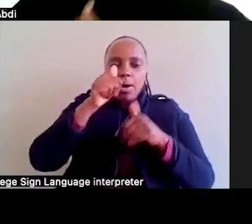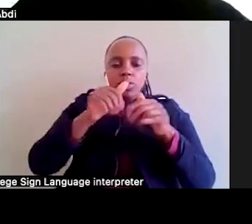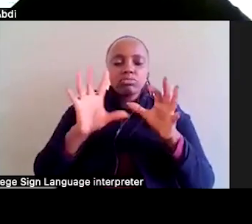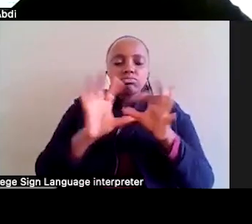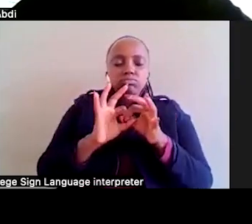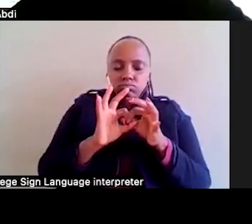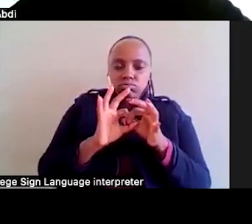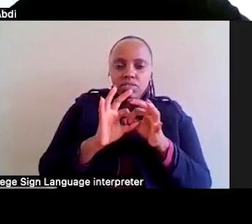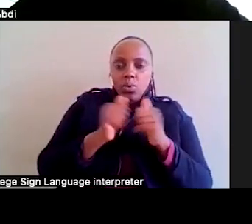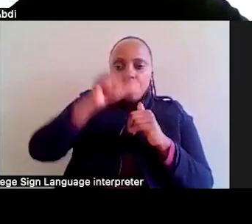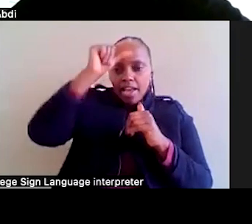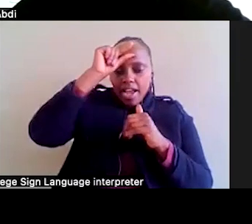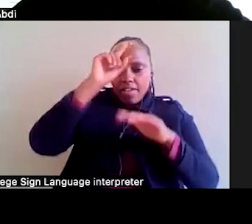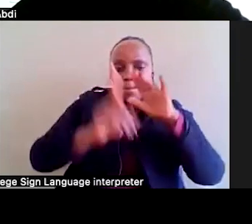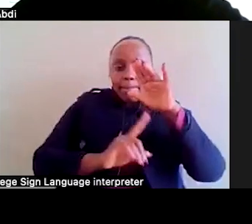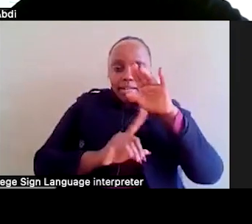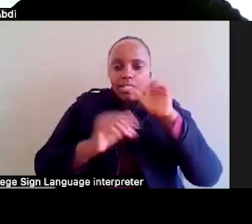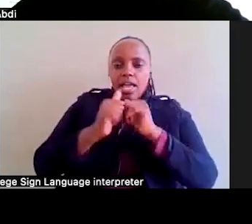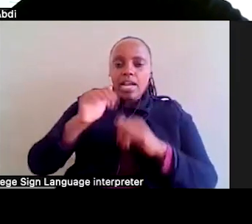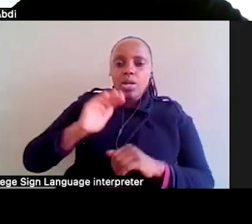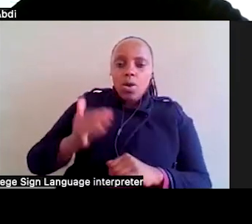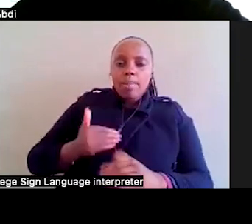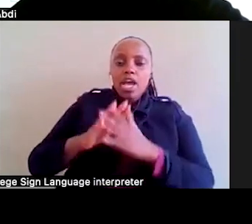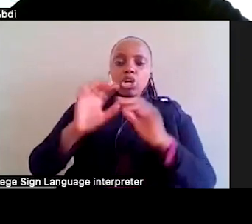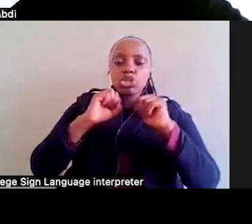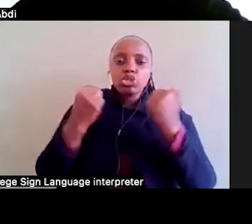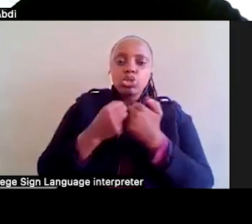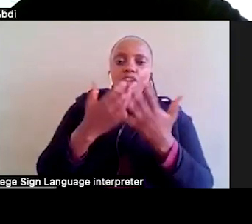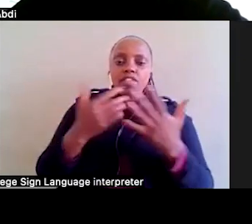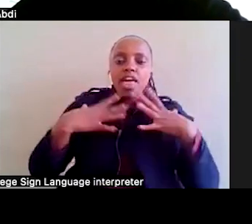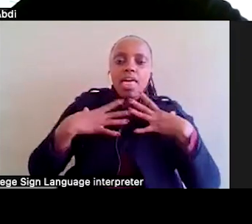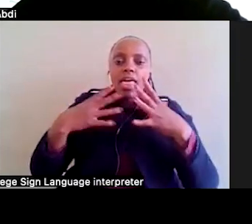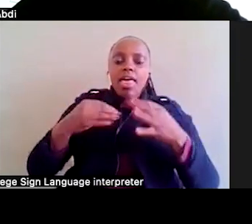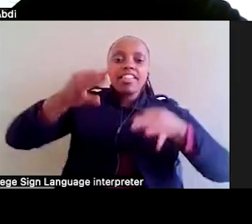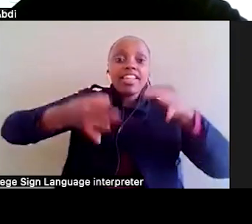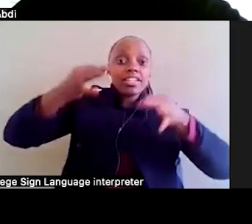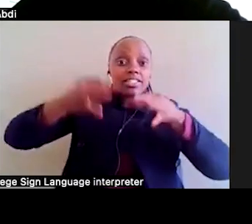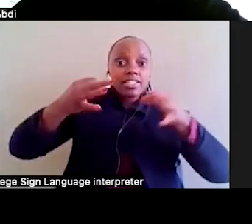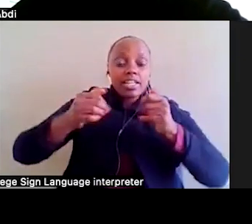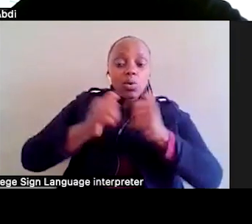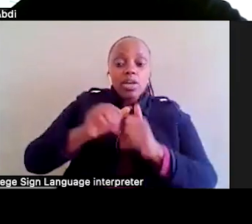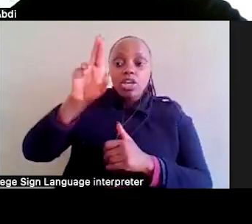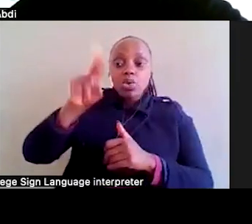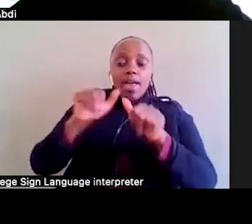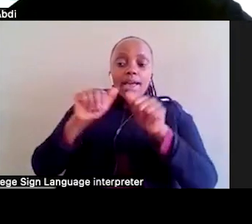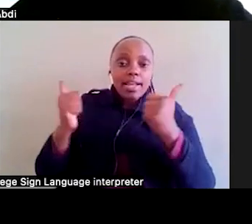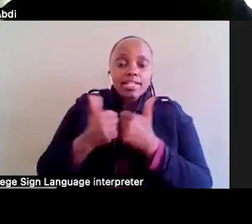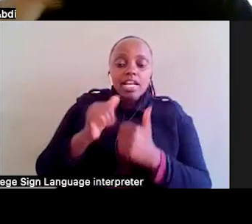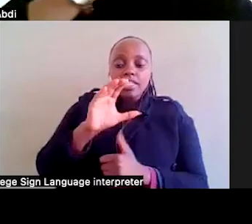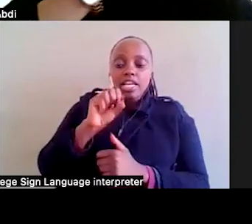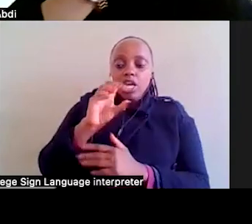government ministries of women and social affairs, health and justice, along with UN agencies, CSOs,